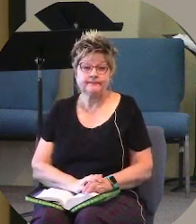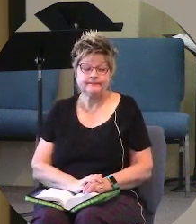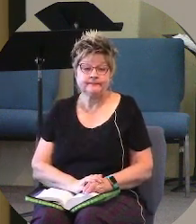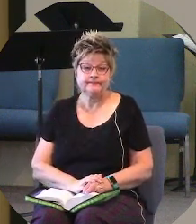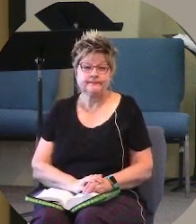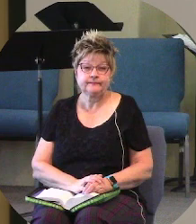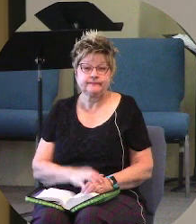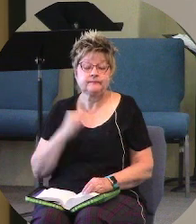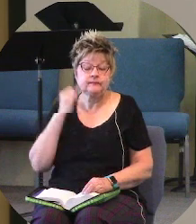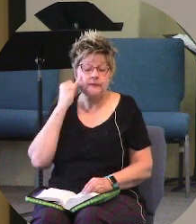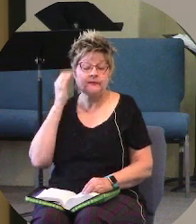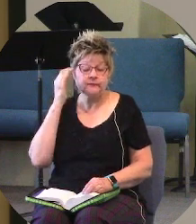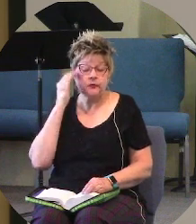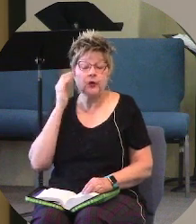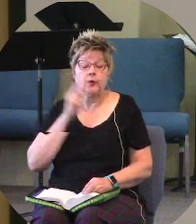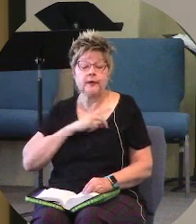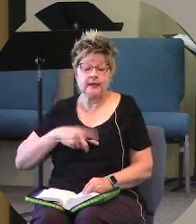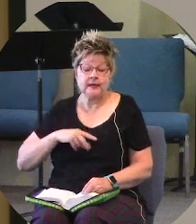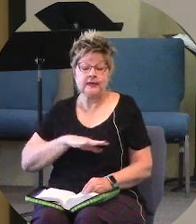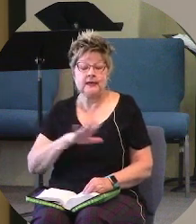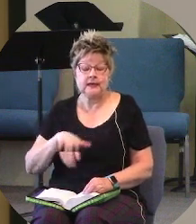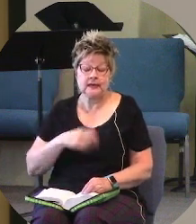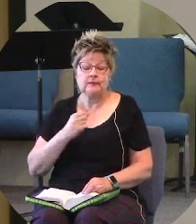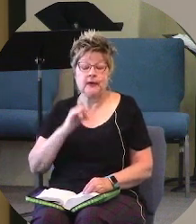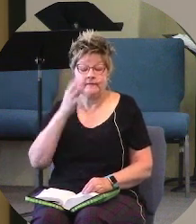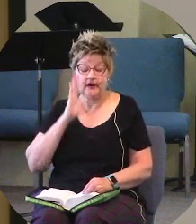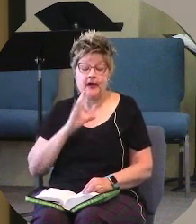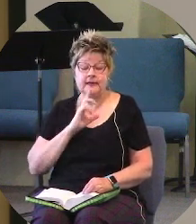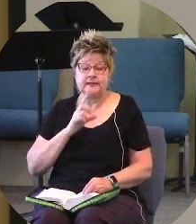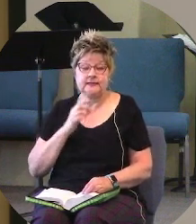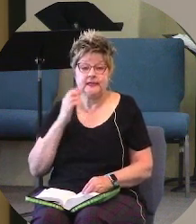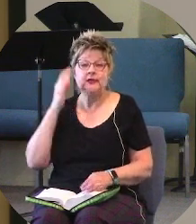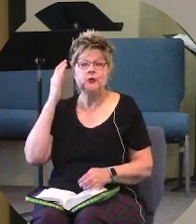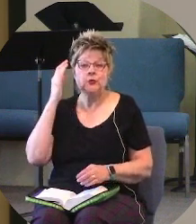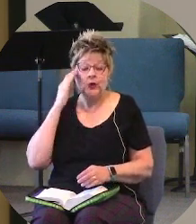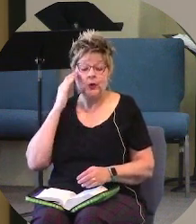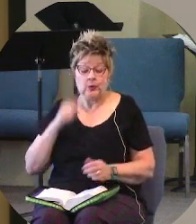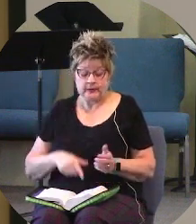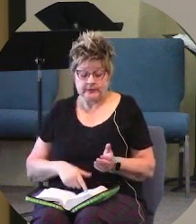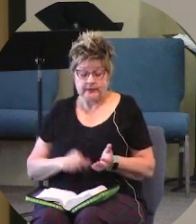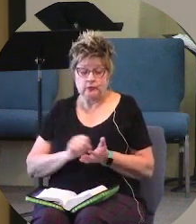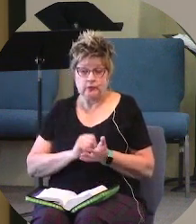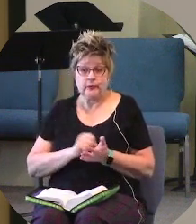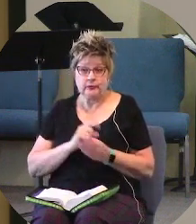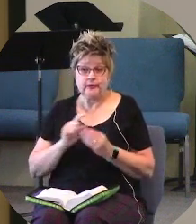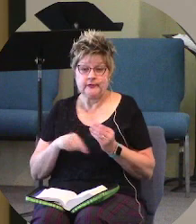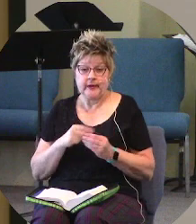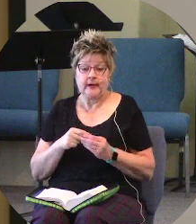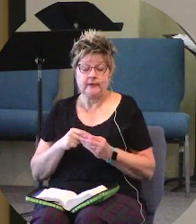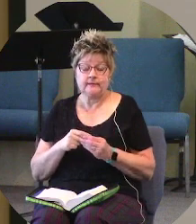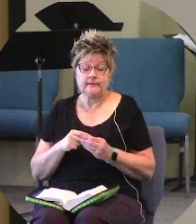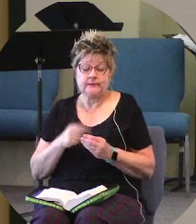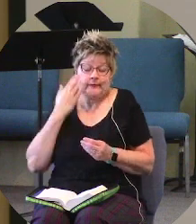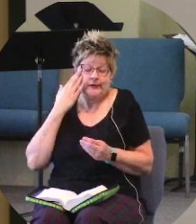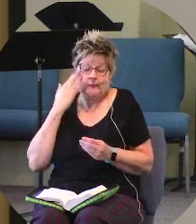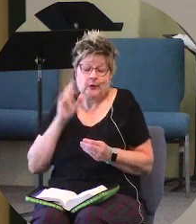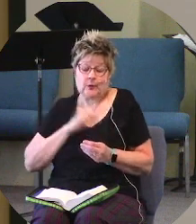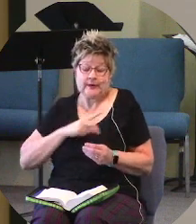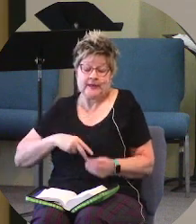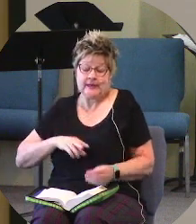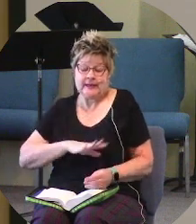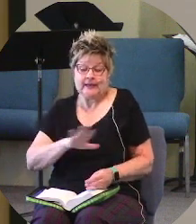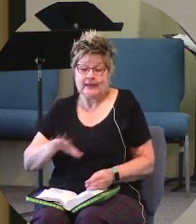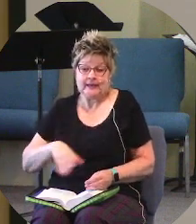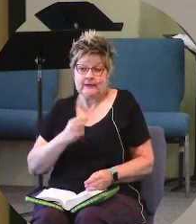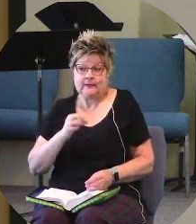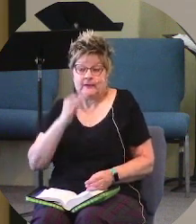See, if you know what the kingdom of God is, then you know what this passage is about. Because if we don't know what the kingdom of God is